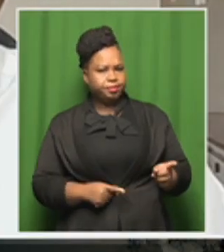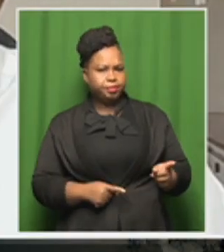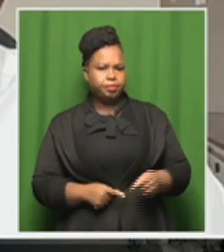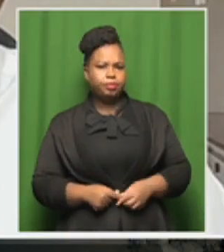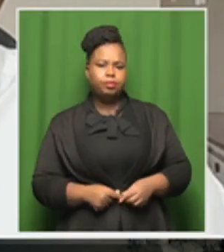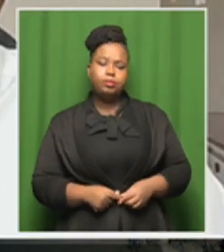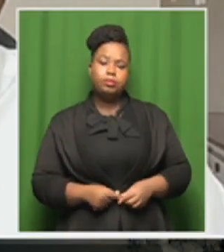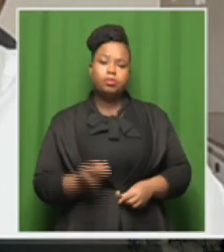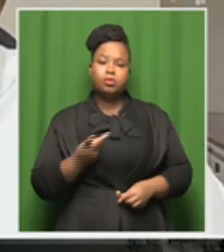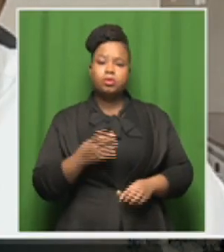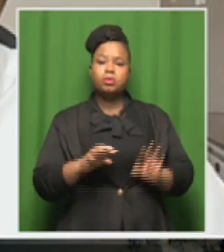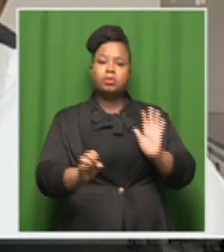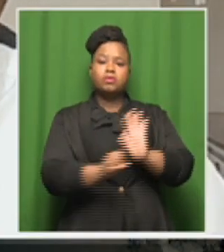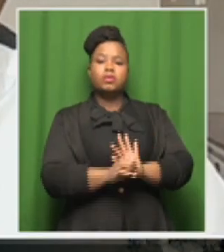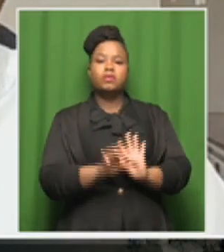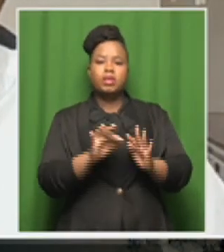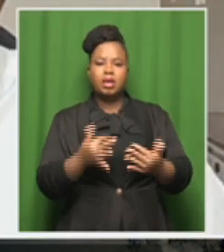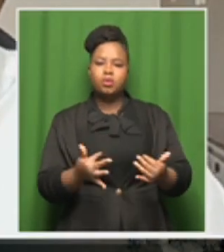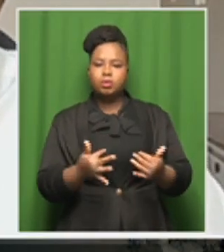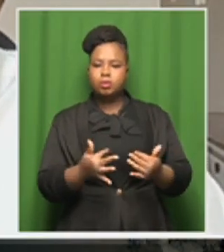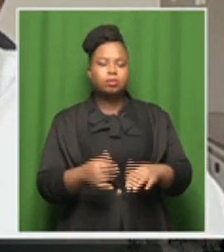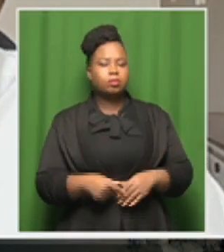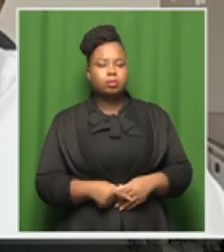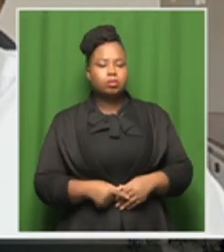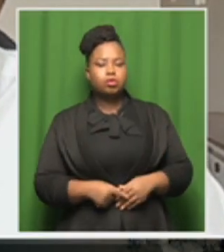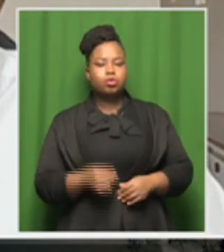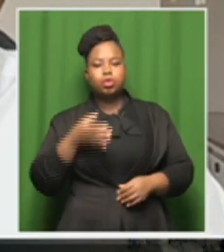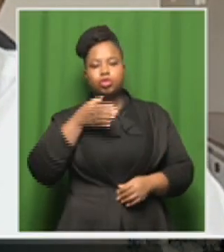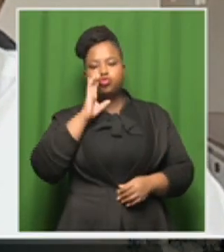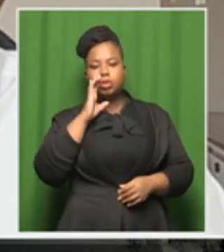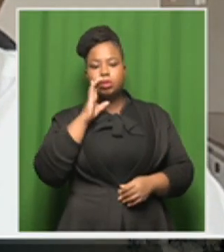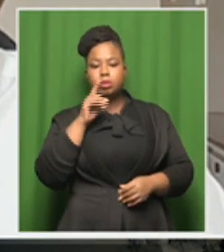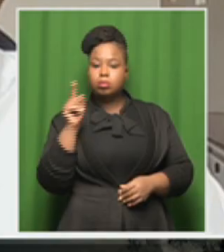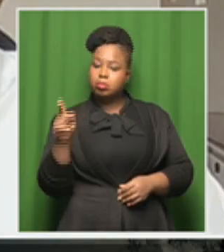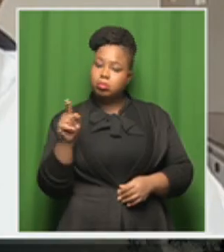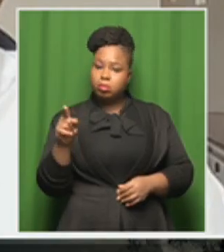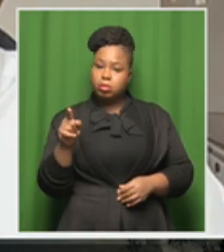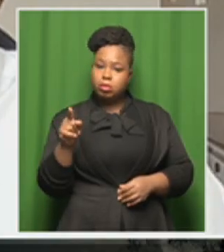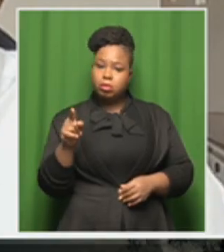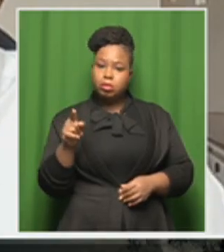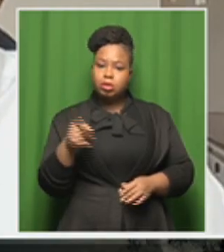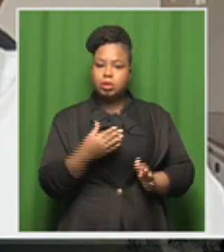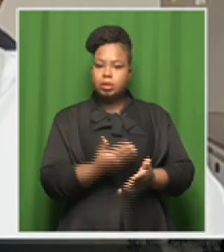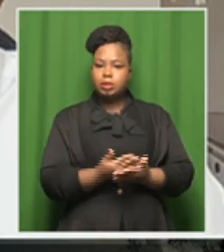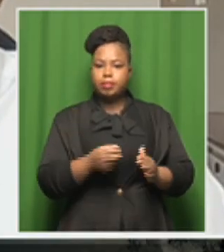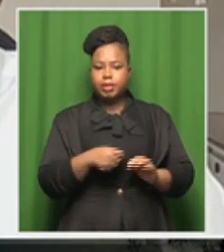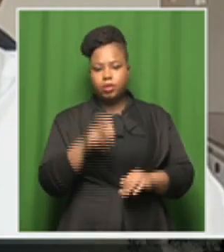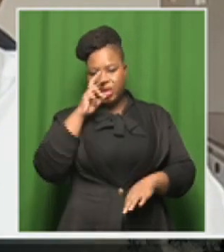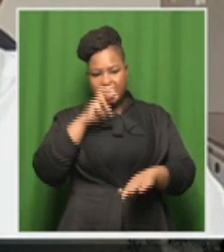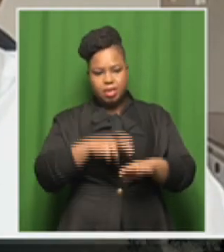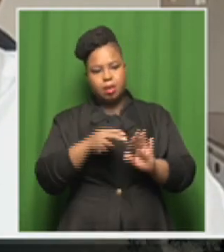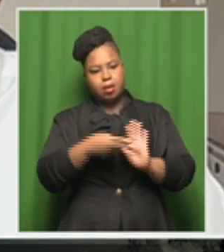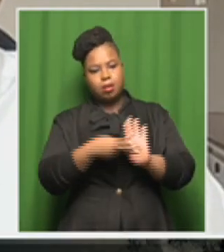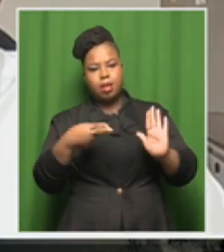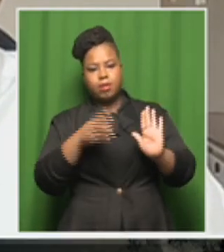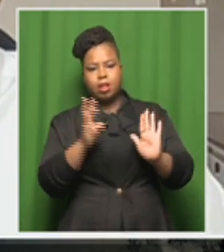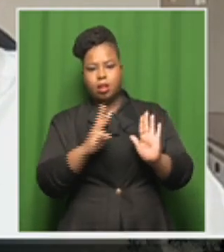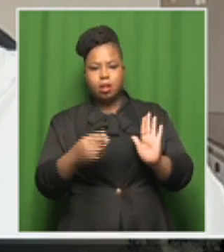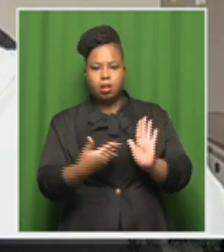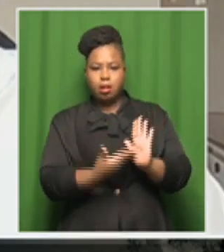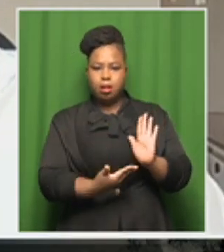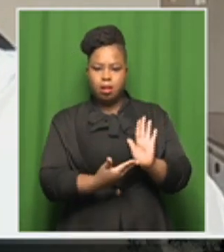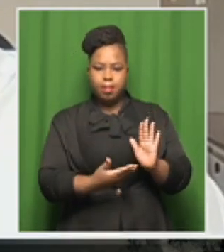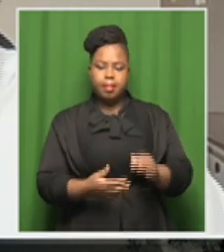to identify the beverages that you sampled and those that ultimately would require warning labels.